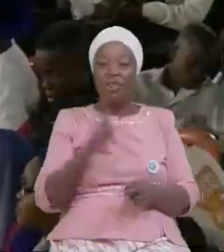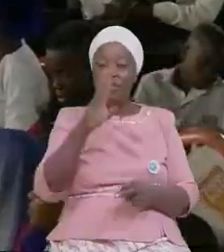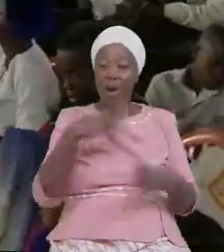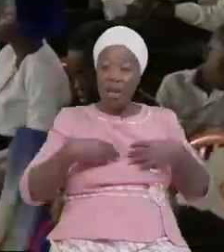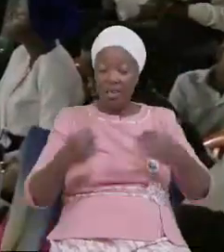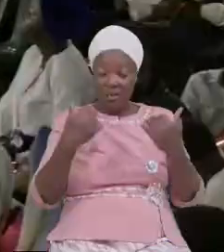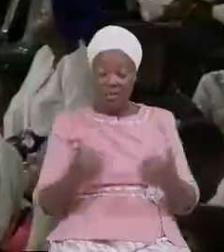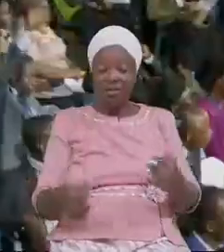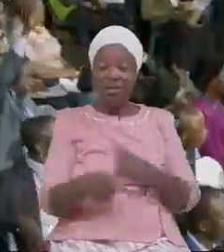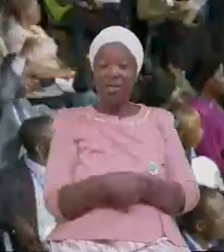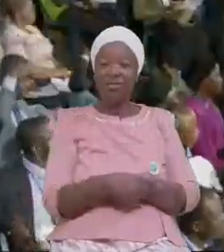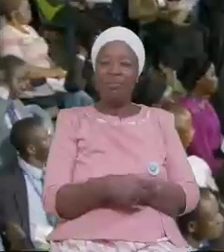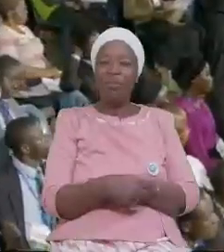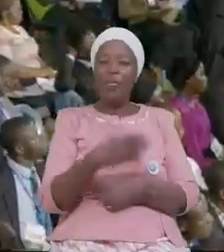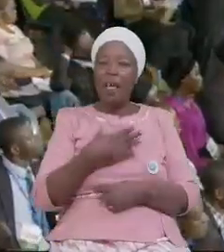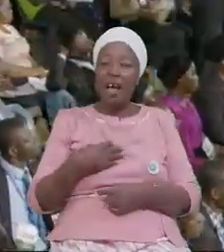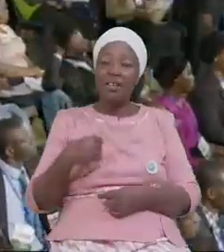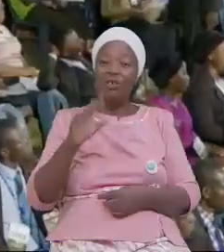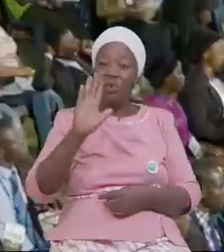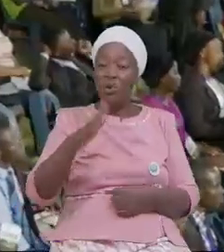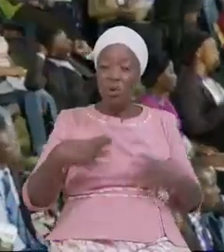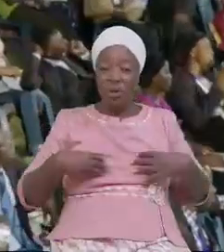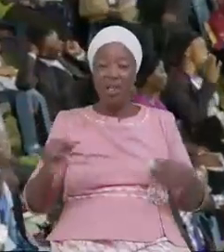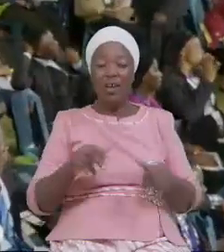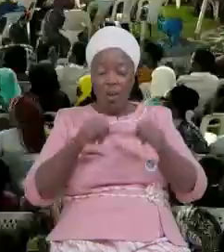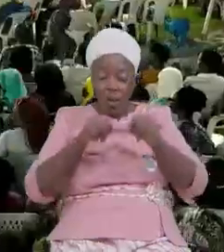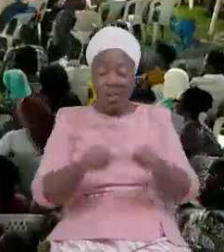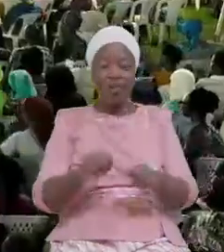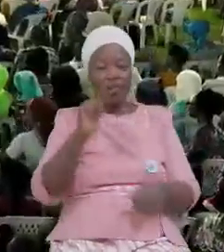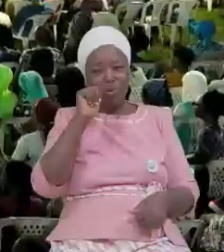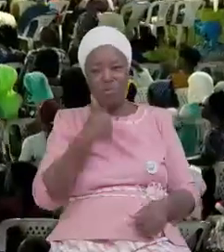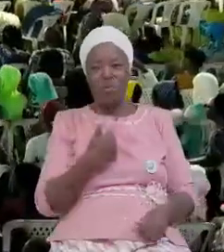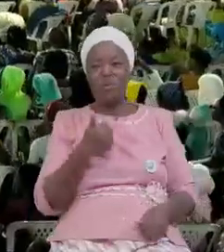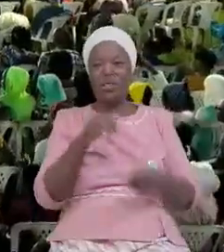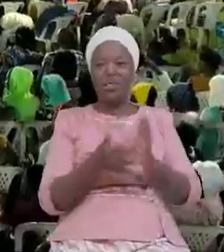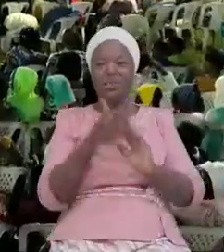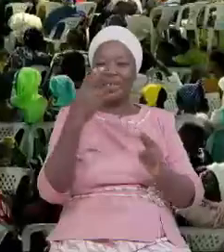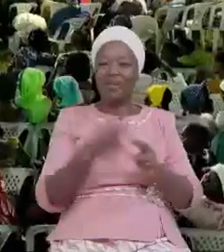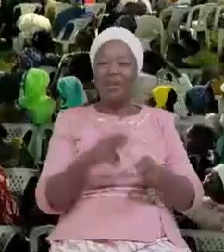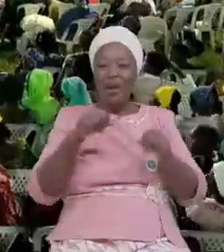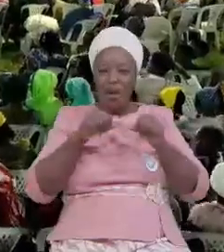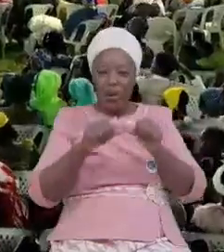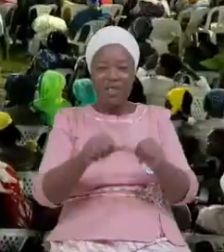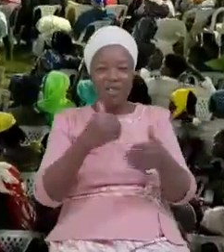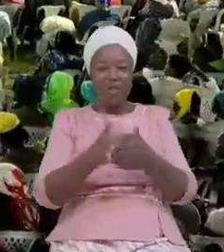today, and your healing continues tomorrow, continues next